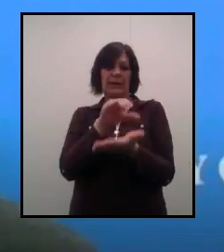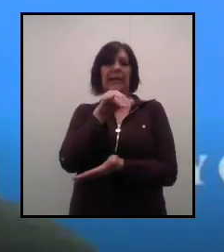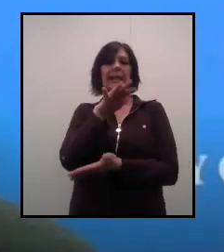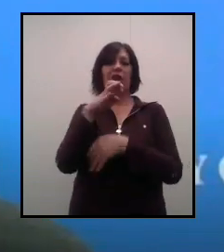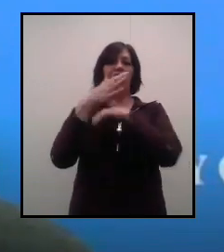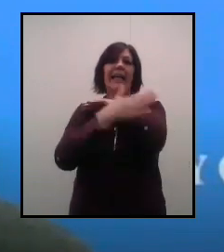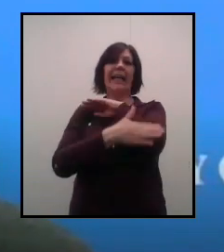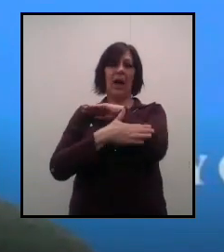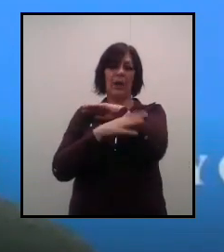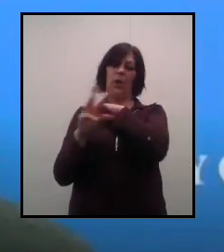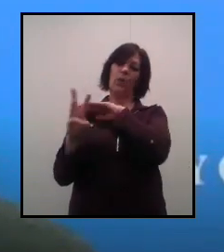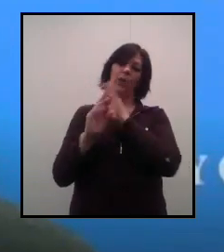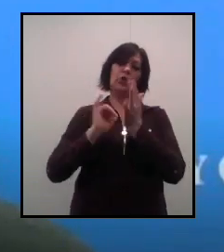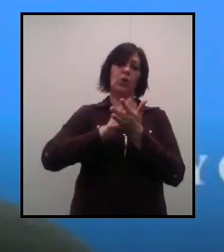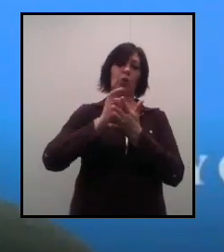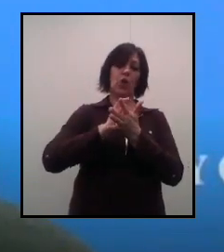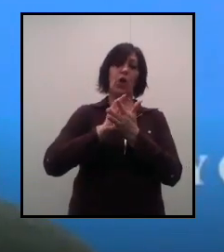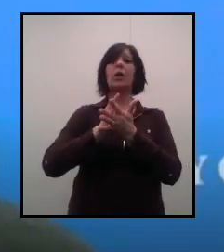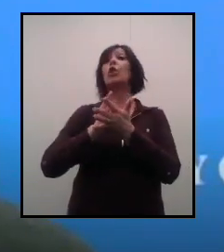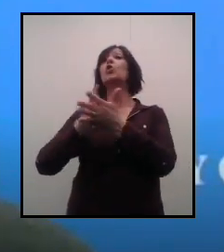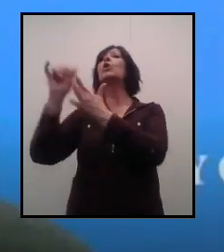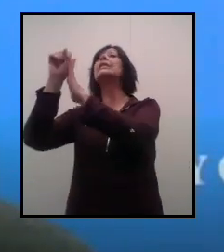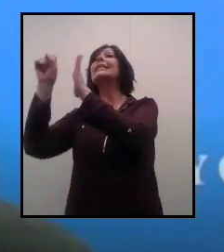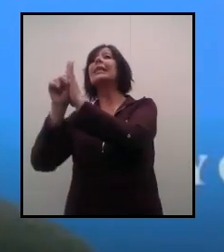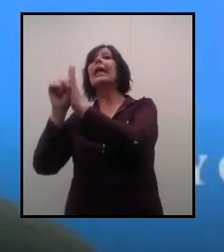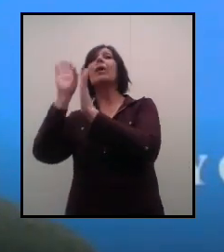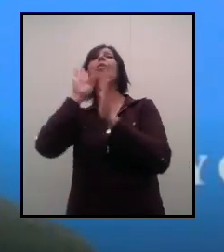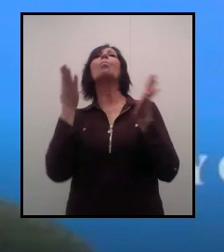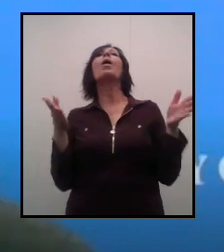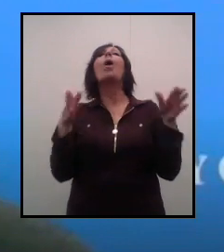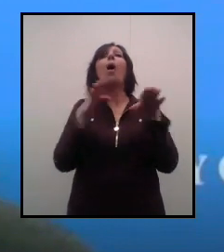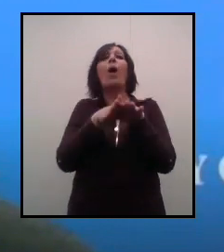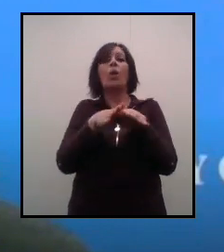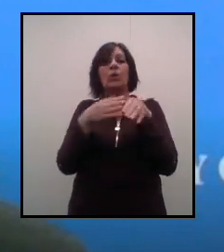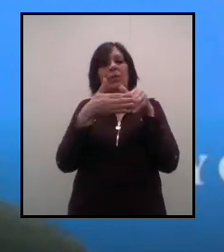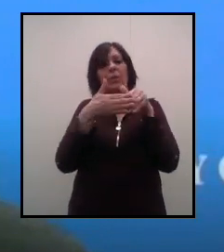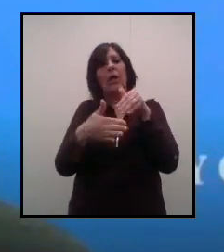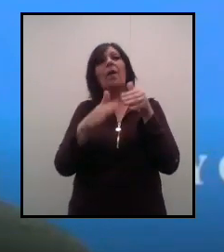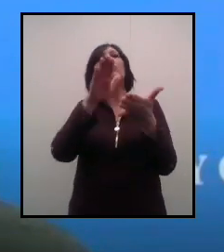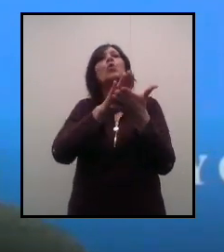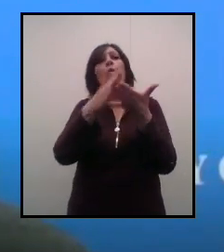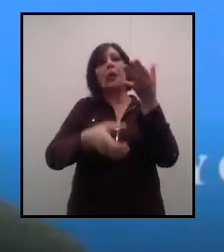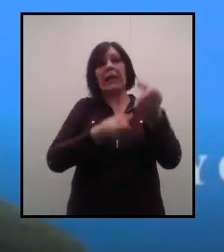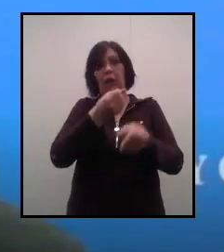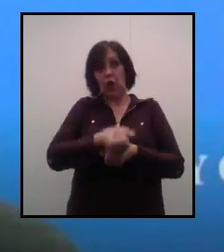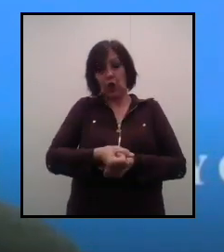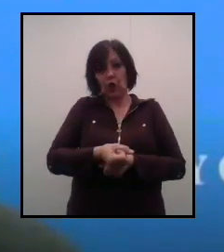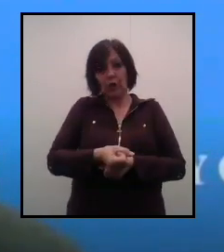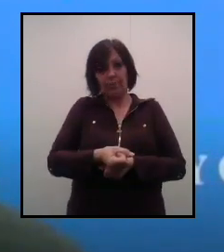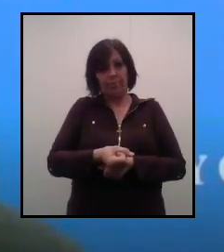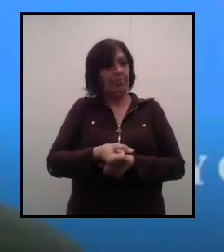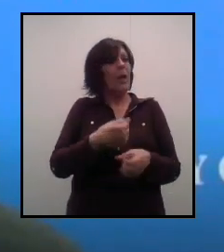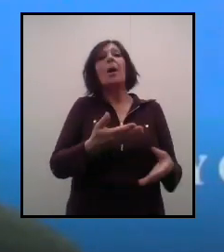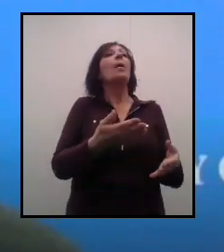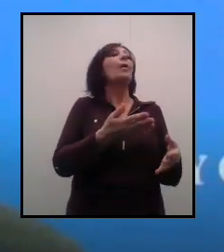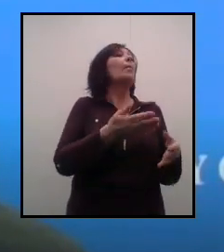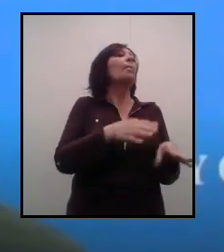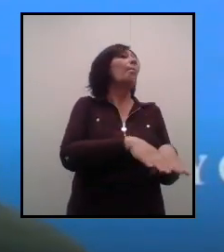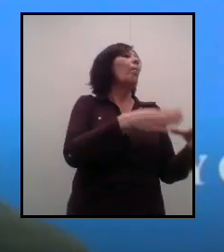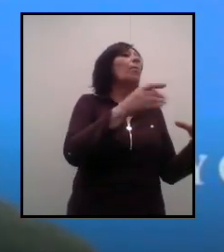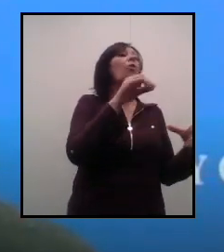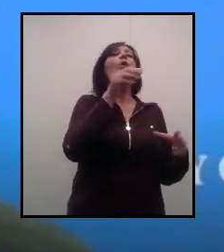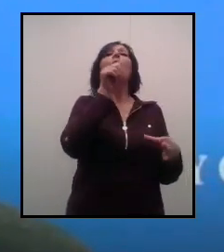Western New York, and in New York State will be closed for the remainder of this school year, whether it's a public or private